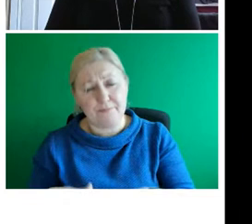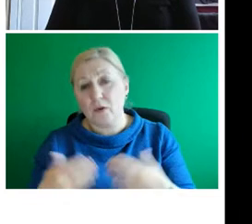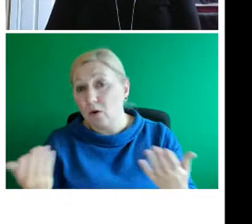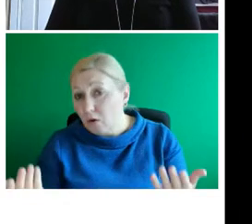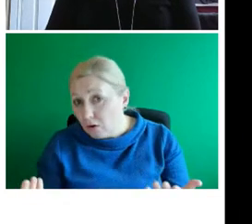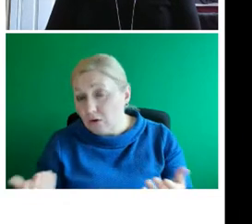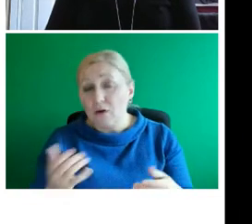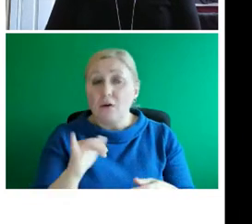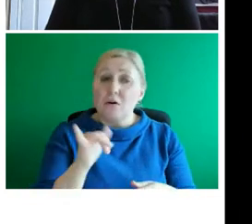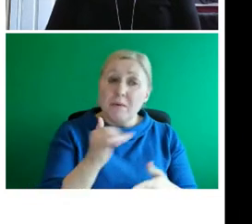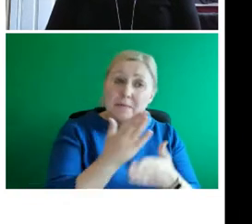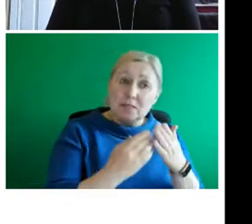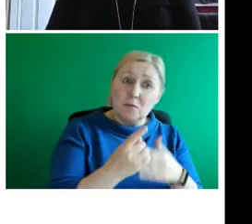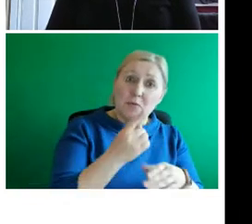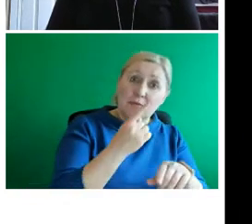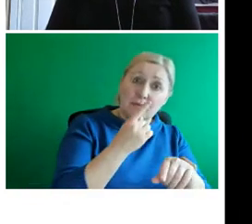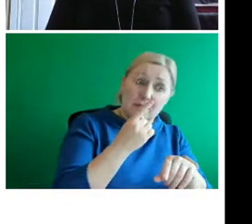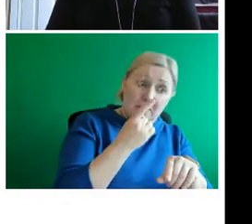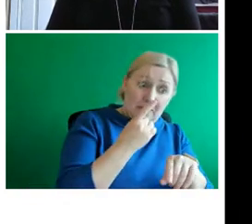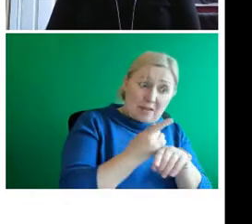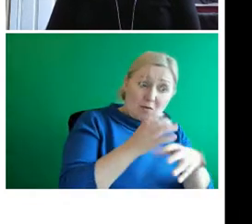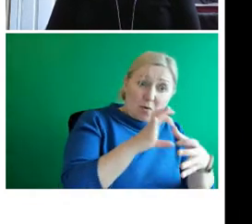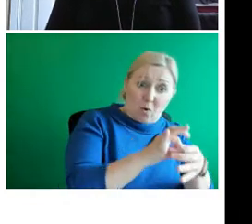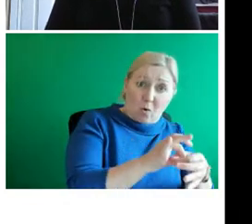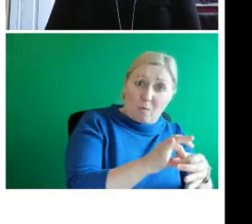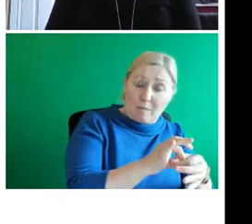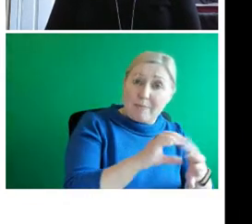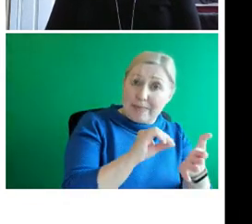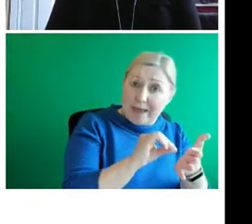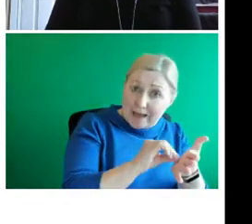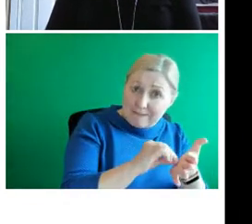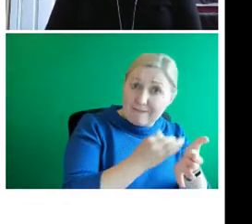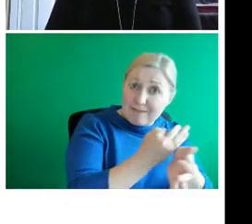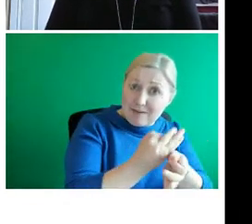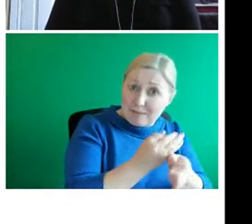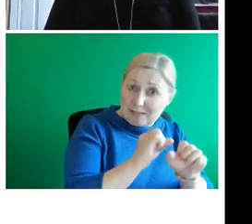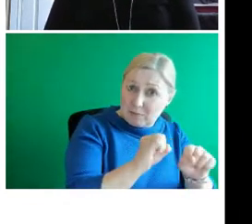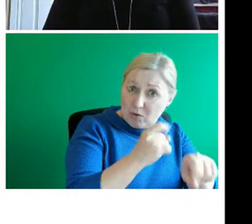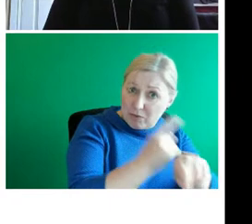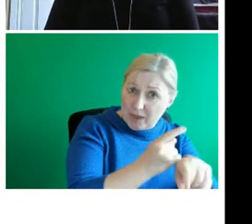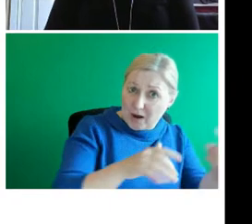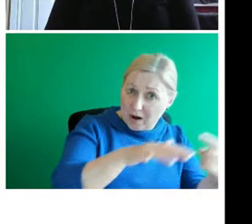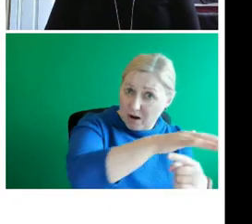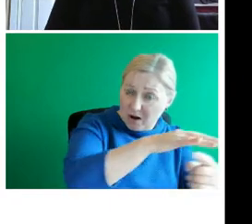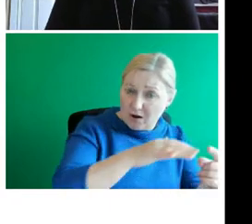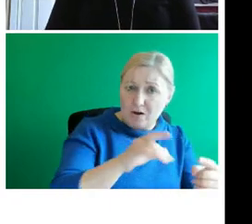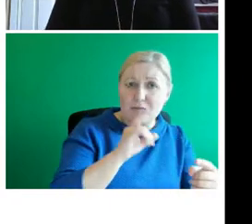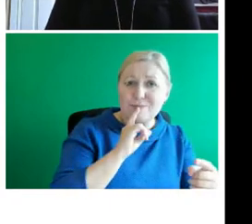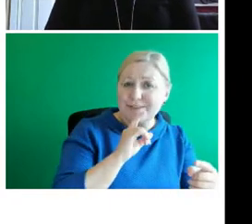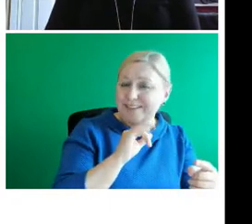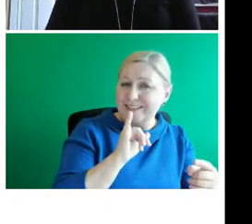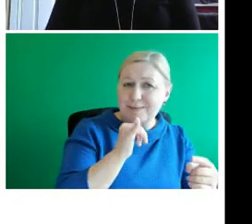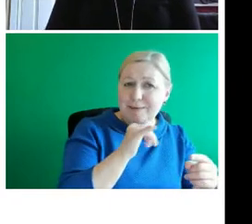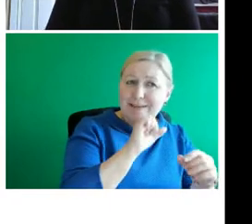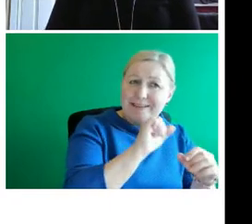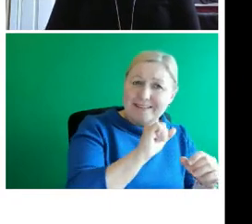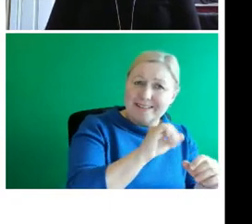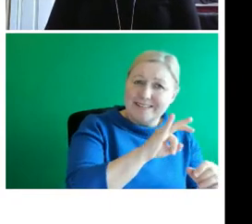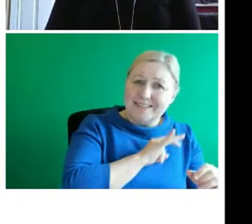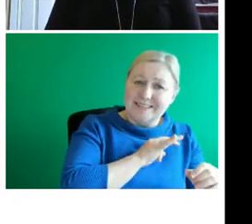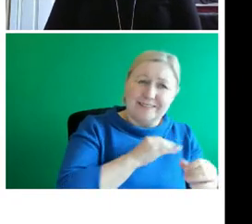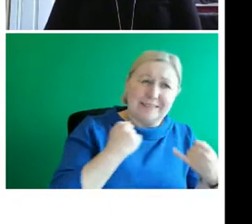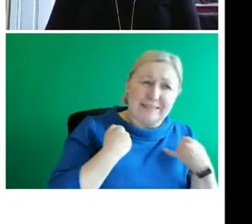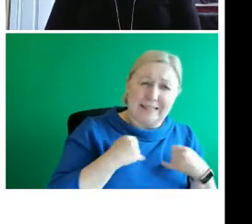there's a sudden change in the care needs for the person. So either their dementia advances suddenly to such a